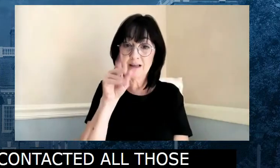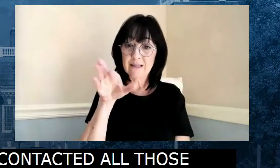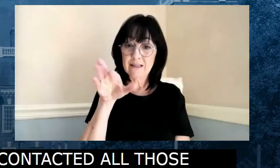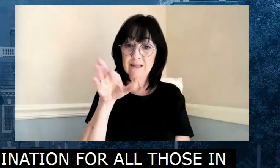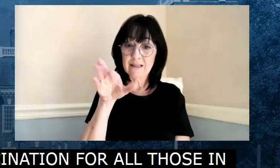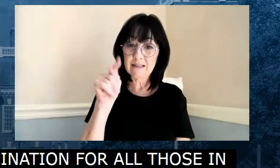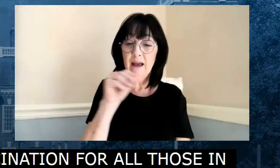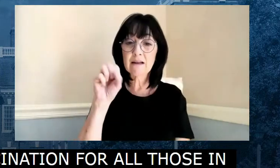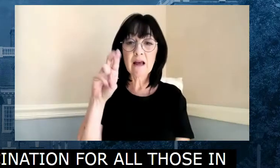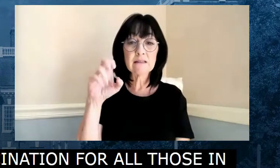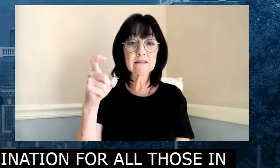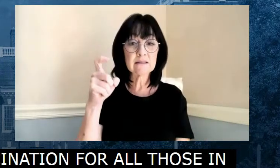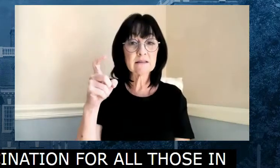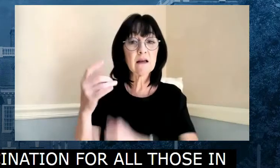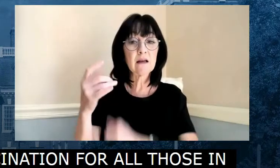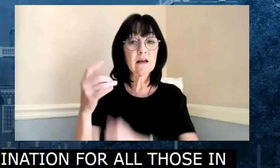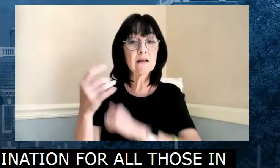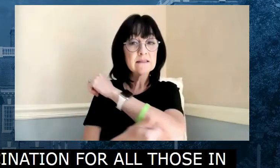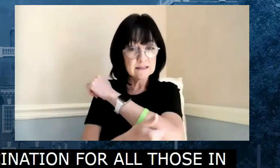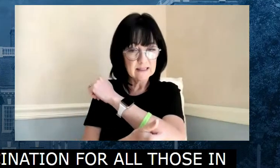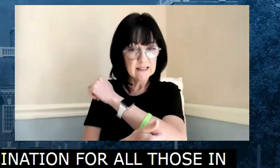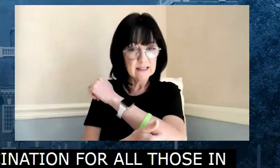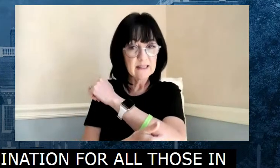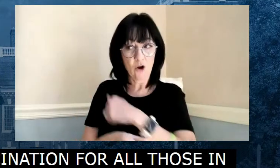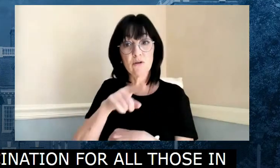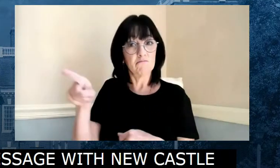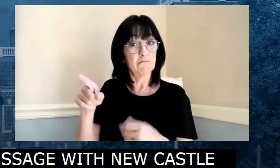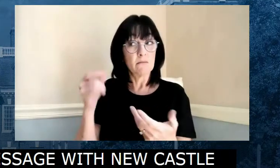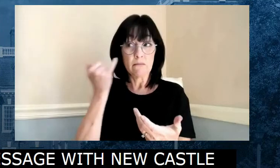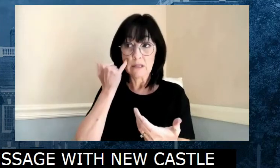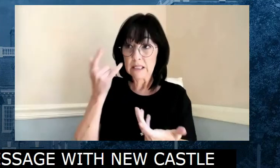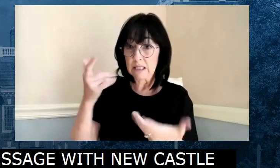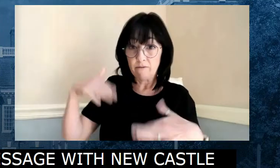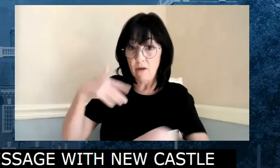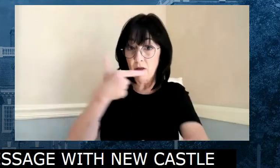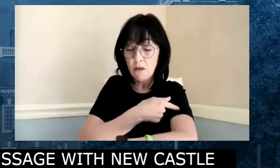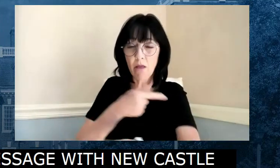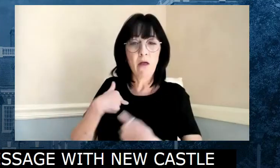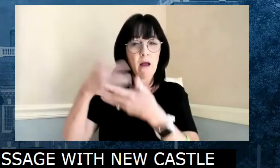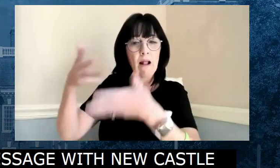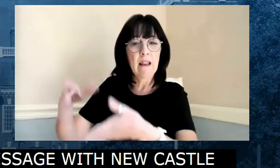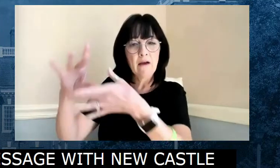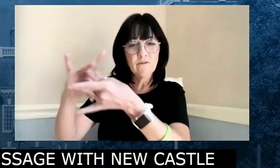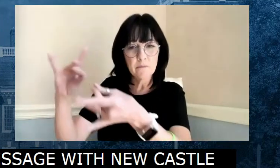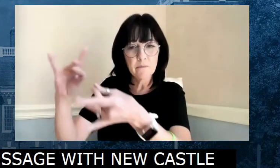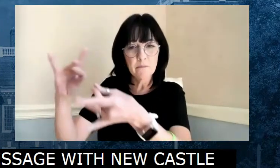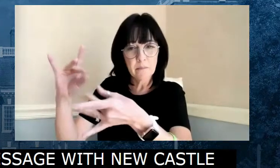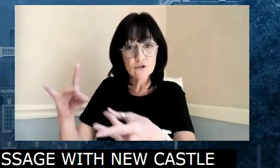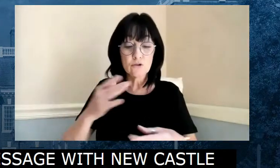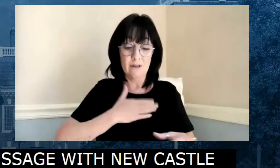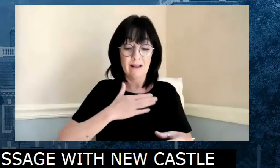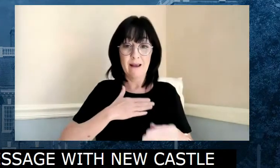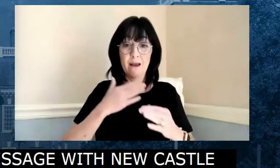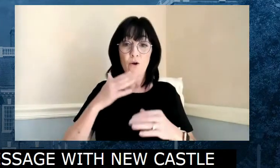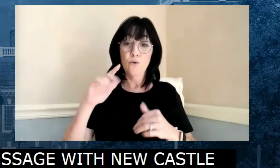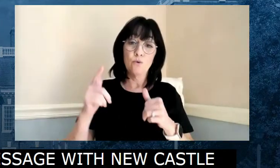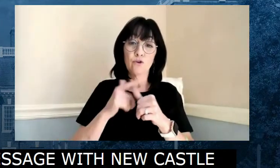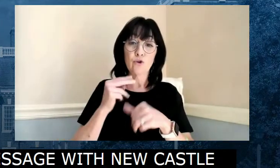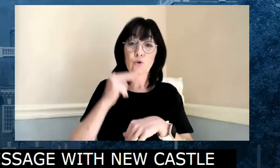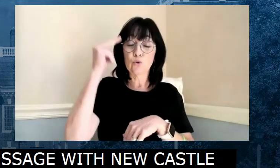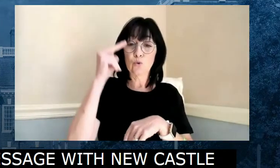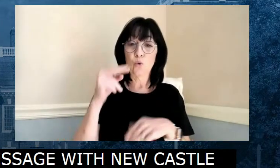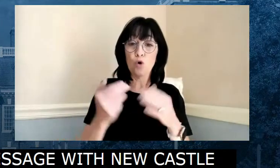message. With Newcastle County, we should be finished tomorrow. So really exciting news. I want to give a big shout